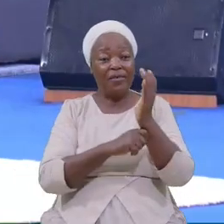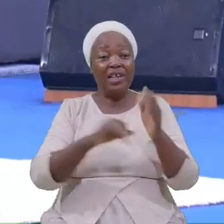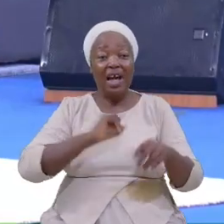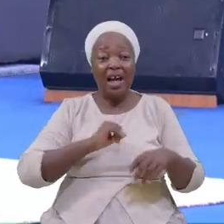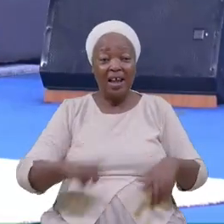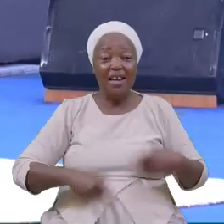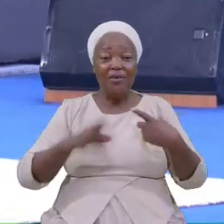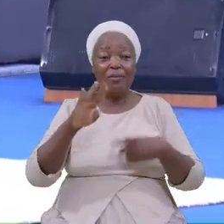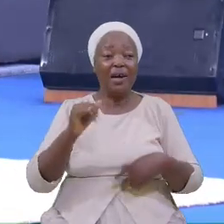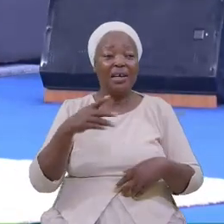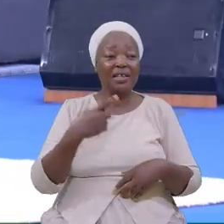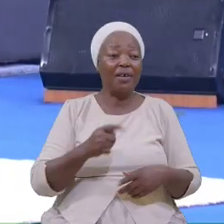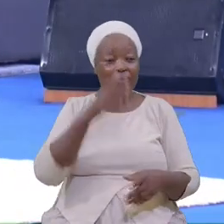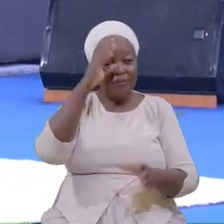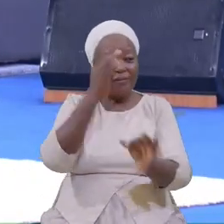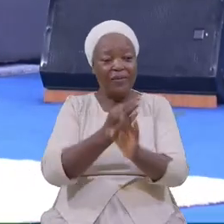live